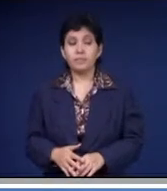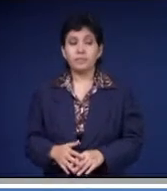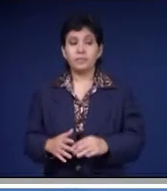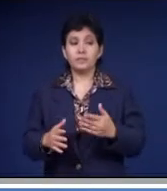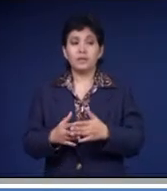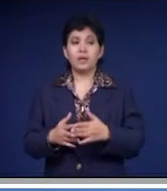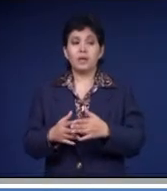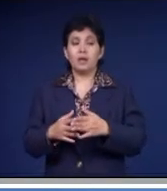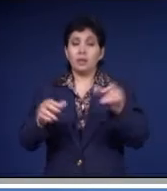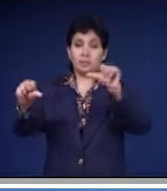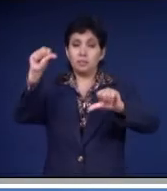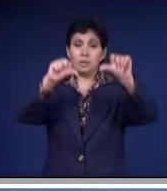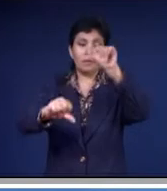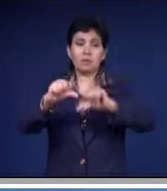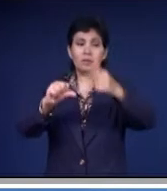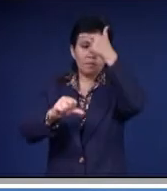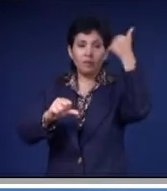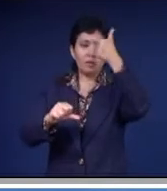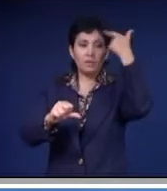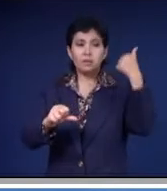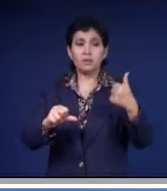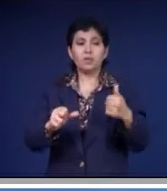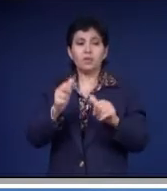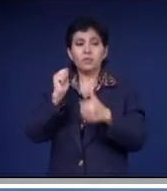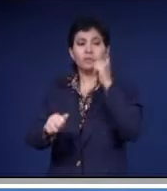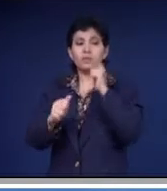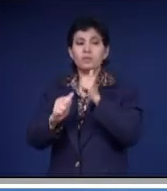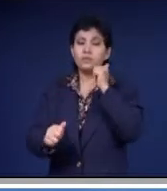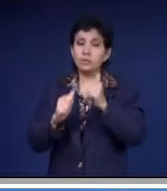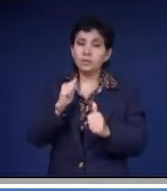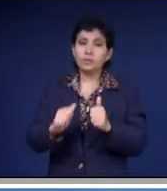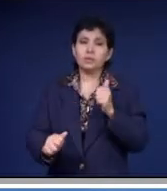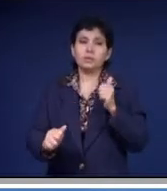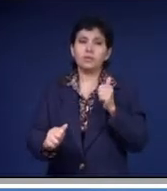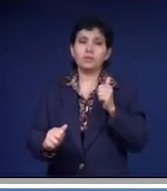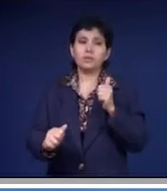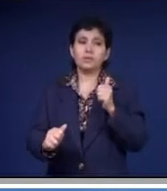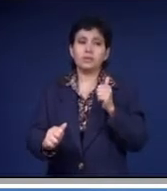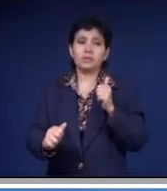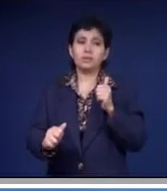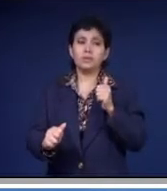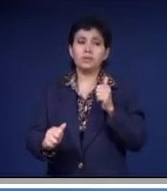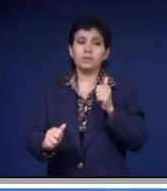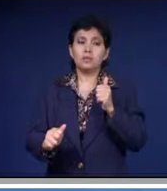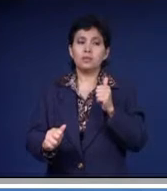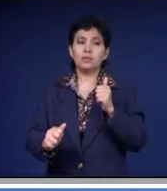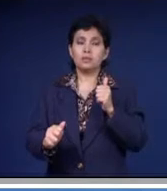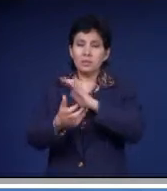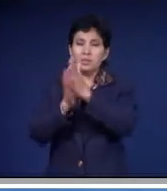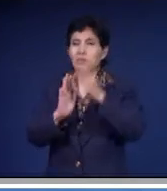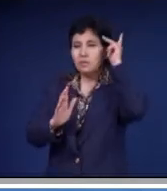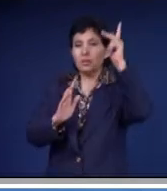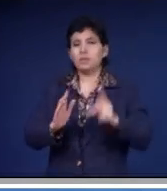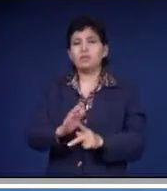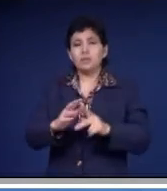Next one is an experimental expectancy effect, which is you. Now, we tend to, as a